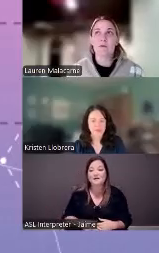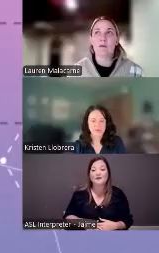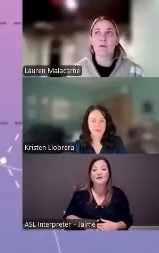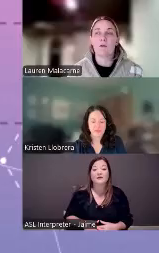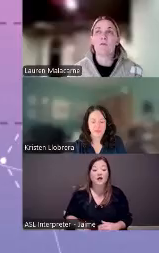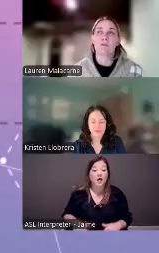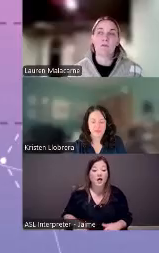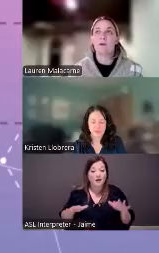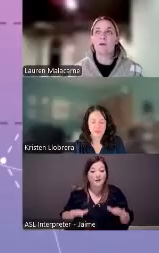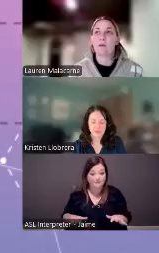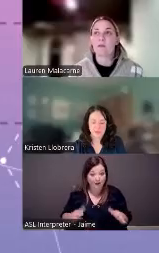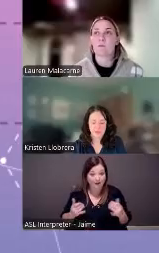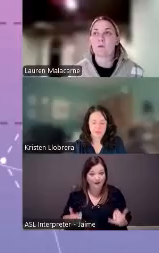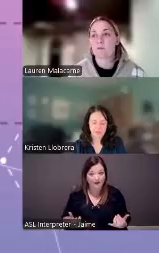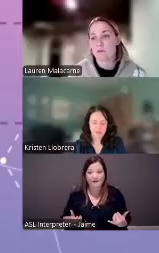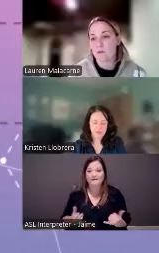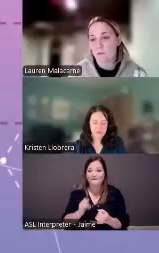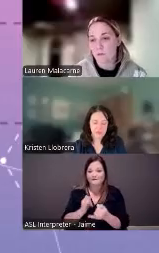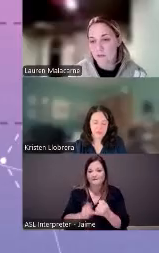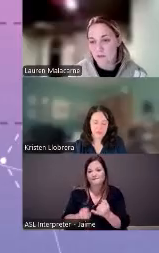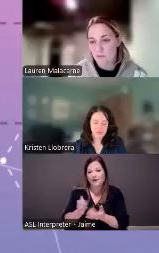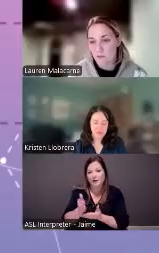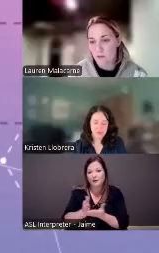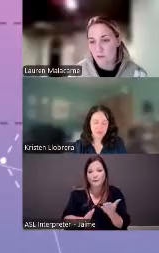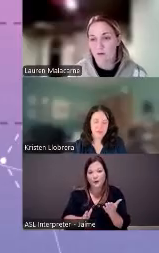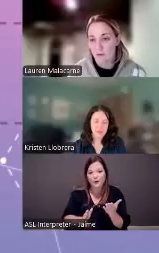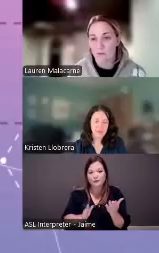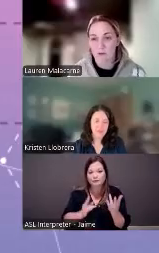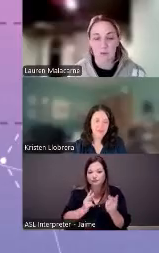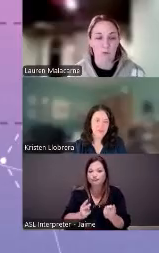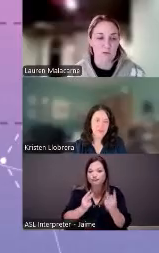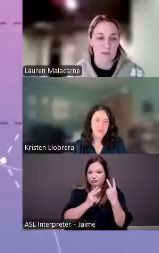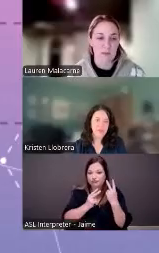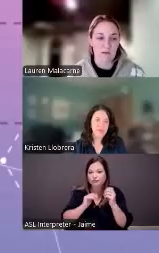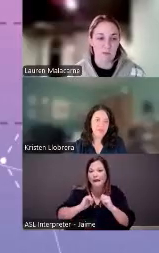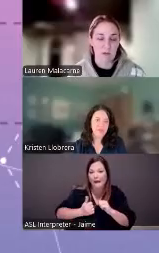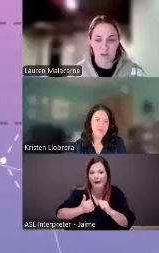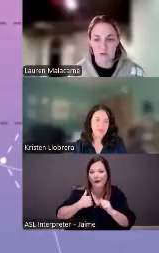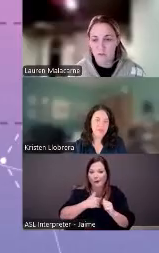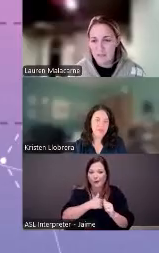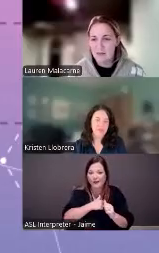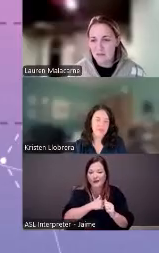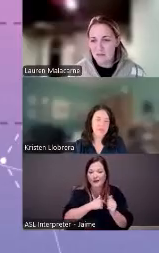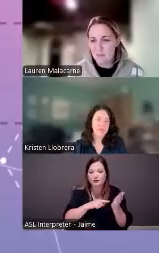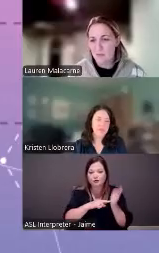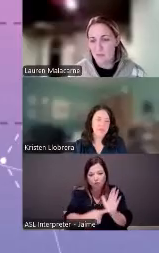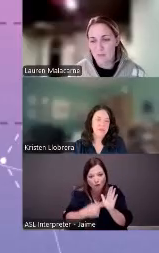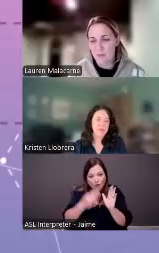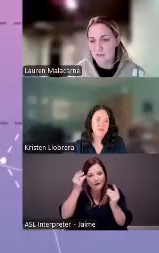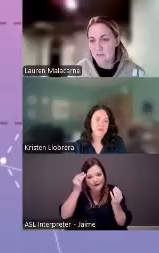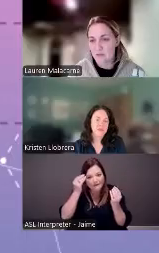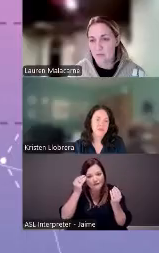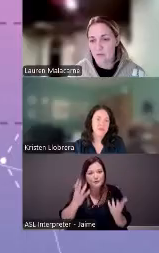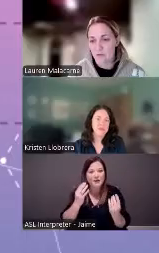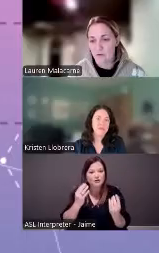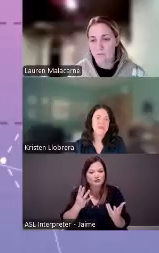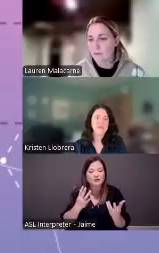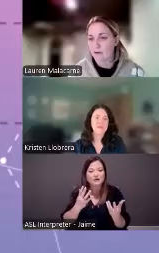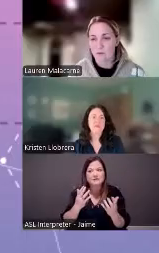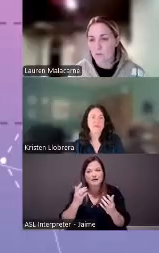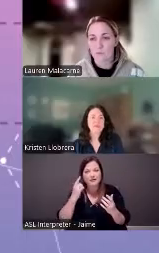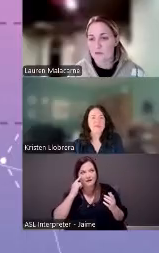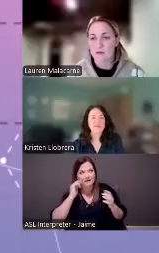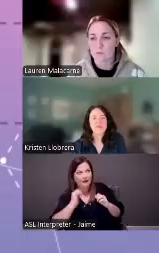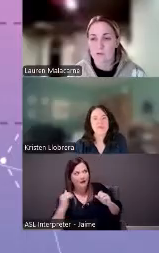was, the final piece was in reflecting about the way that we were presenting the information and thinking about the way maybe somebody would learn